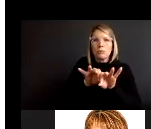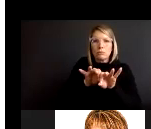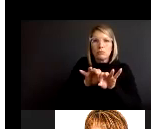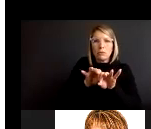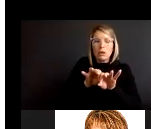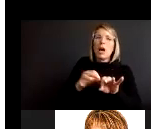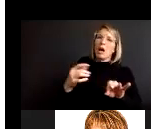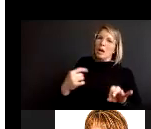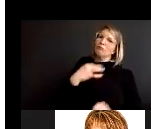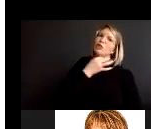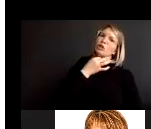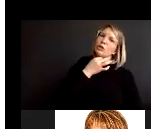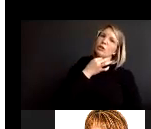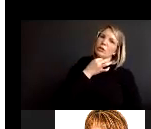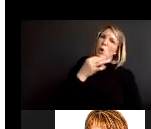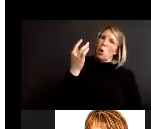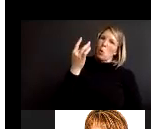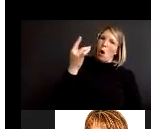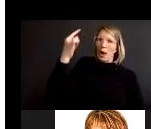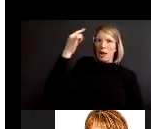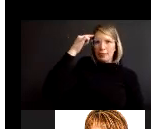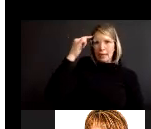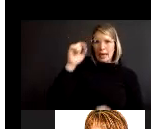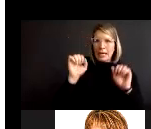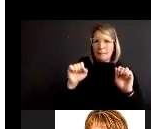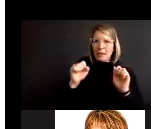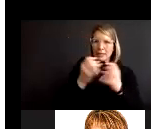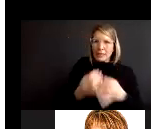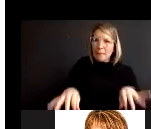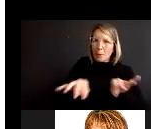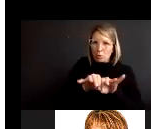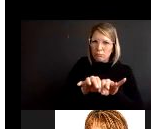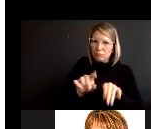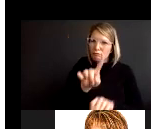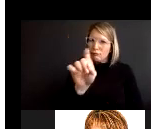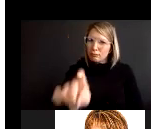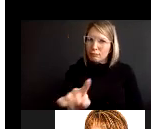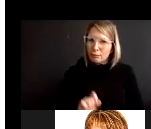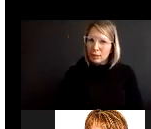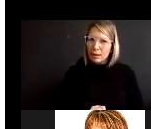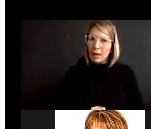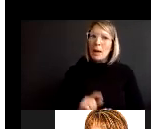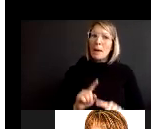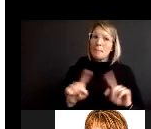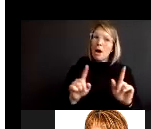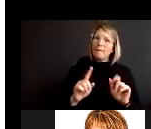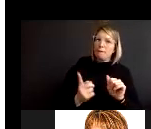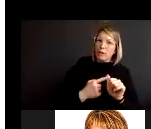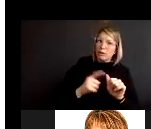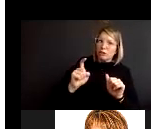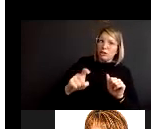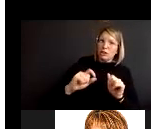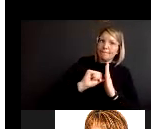a critical, why is it such a big deal in adult protection? And I think there's a couple of points to highlight here.